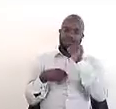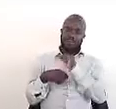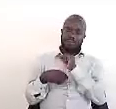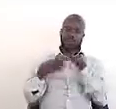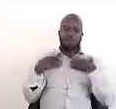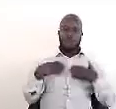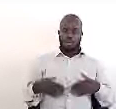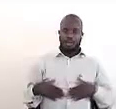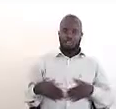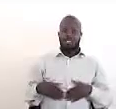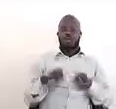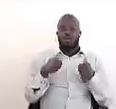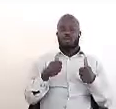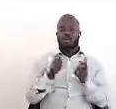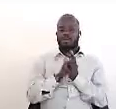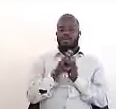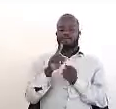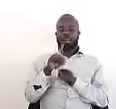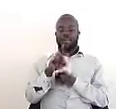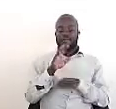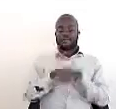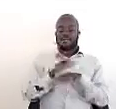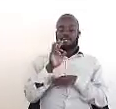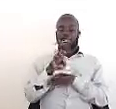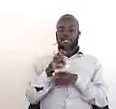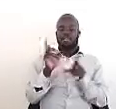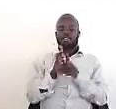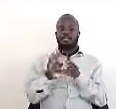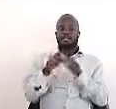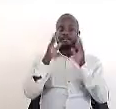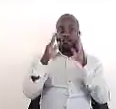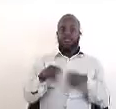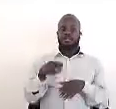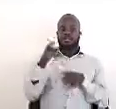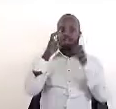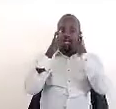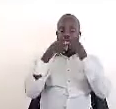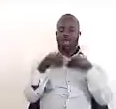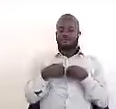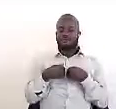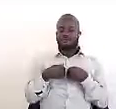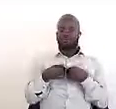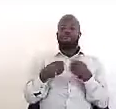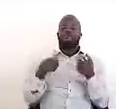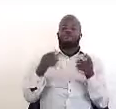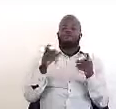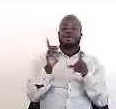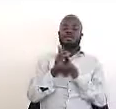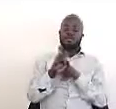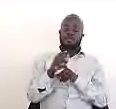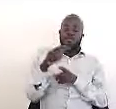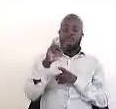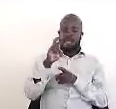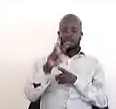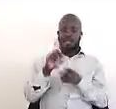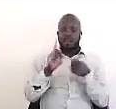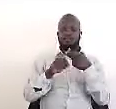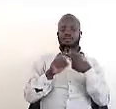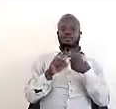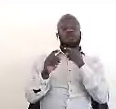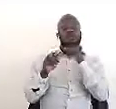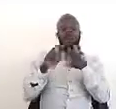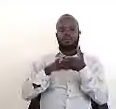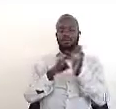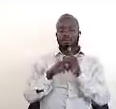Like I said, our bodies are really good at keeping all of these viruses in check, even if someone's HIV positive. Like, just being HIV